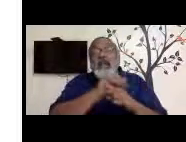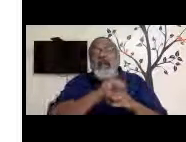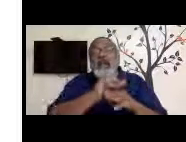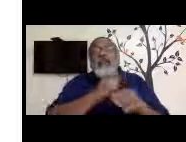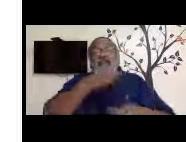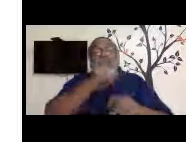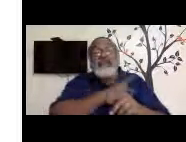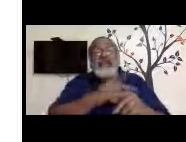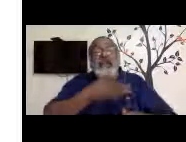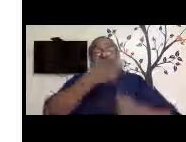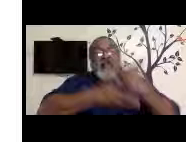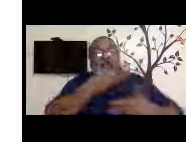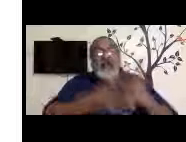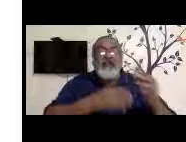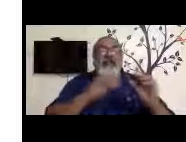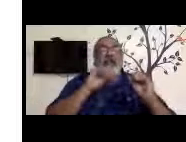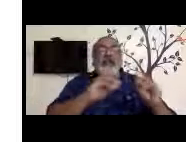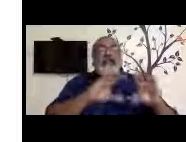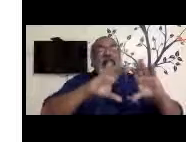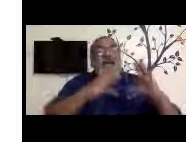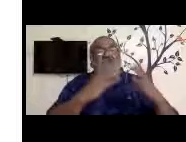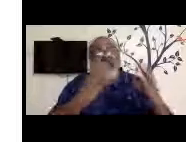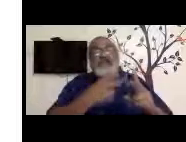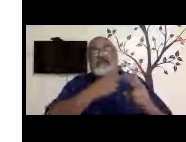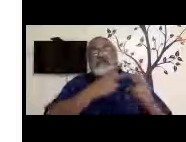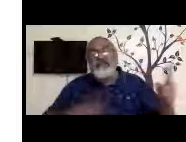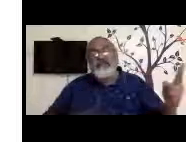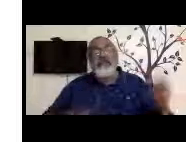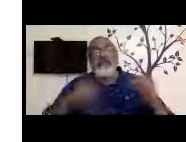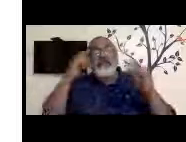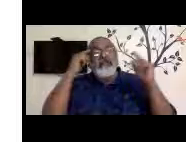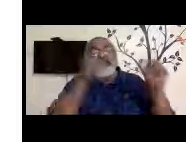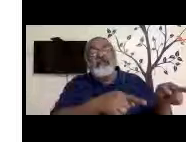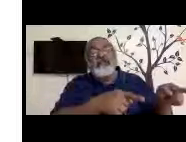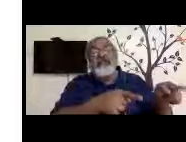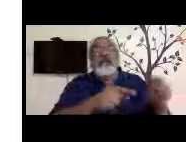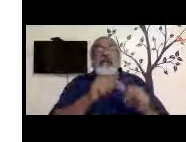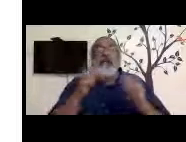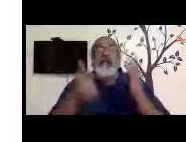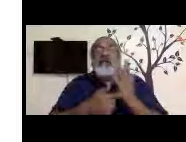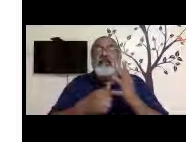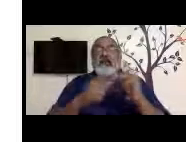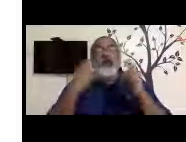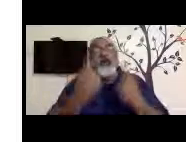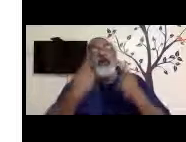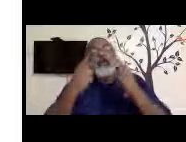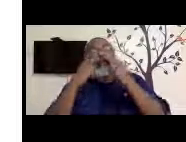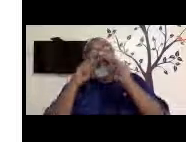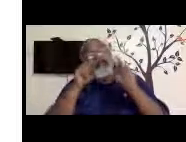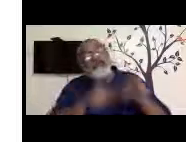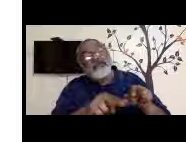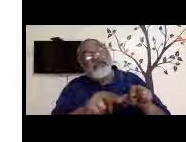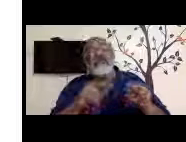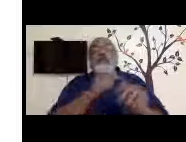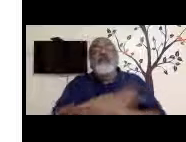And the attitude of this act is to look at the professionals, the rehabilitation professionals,